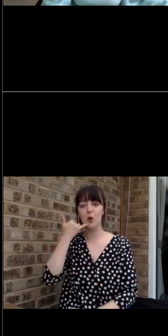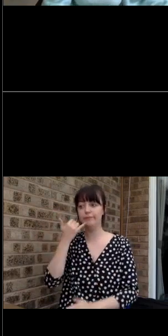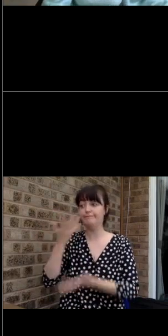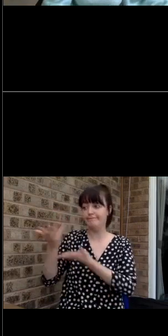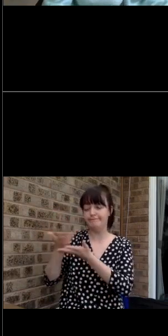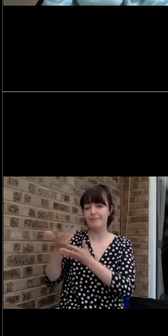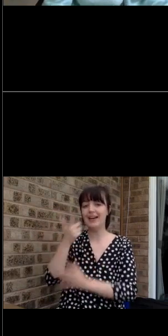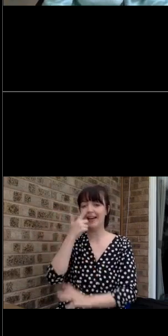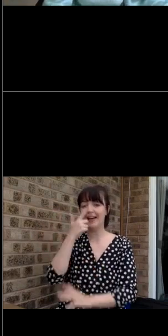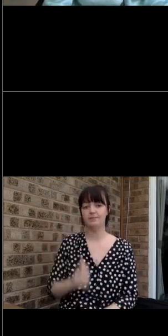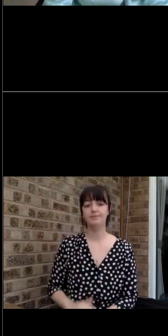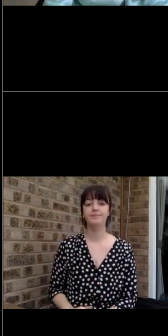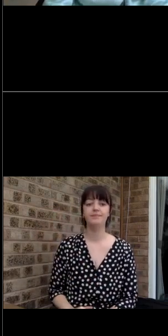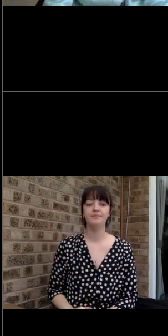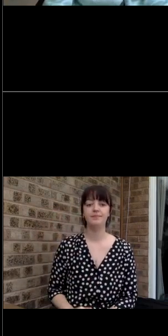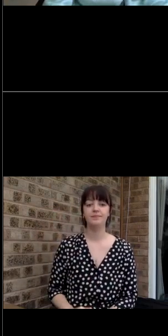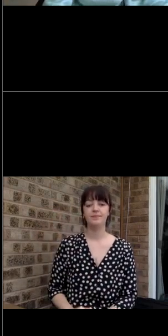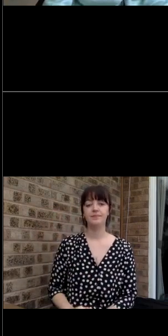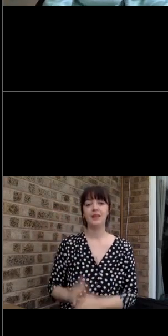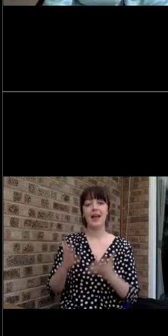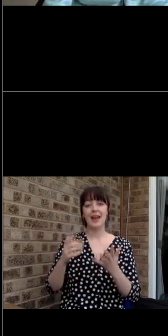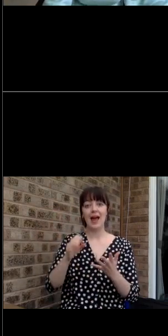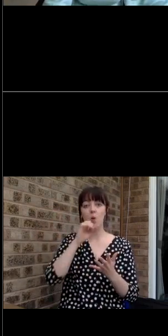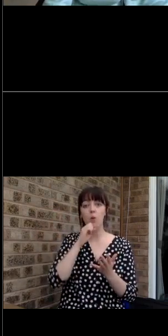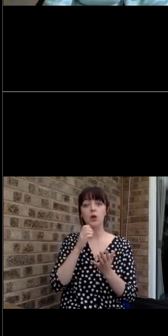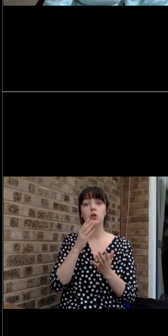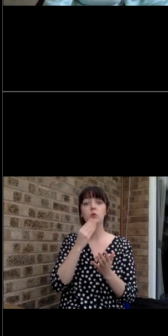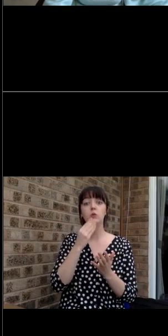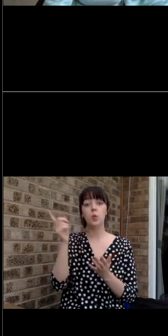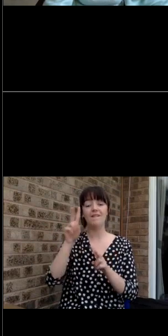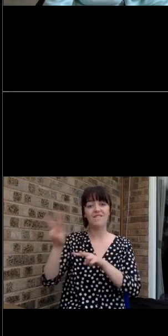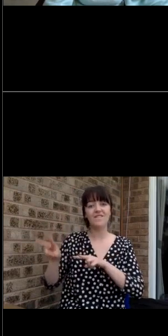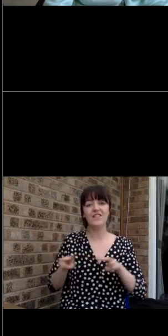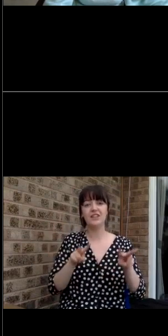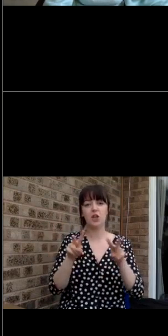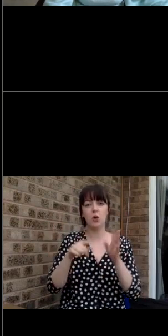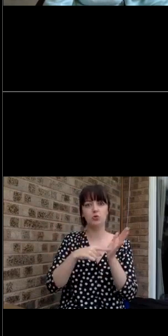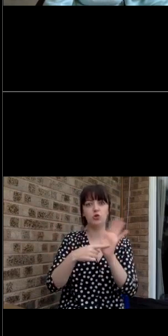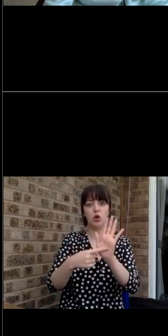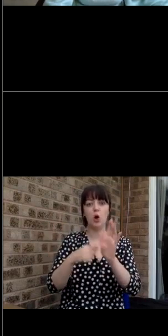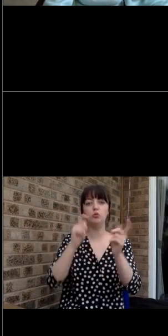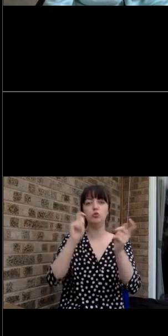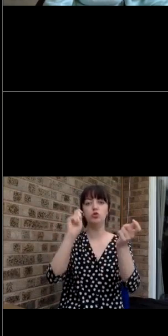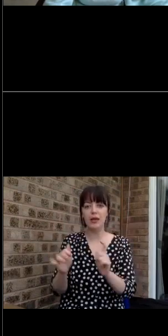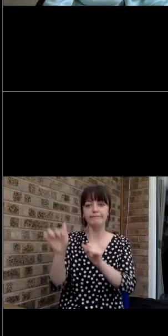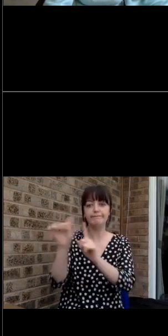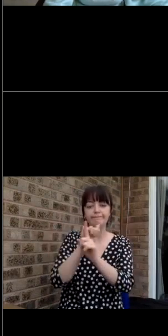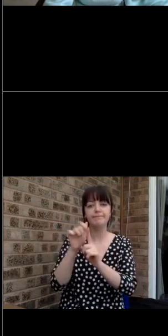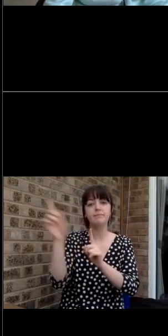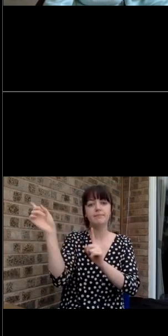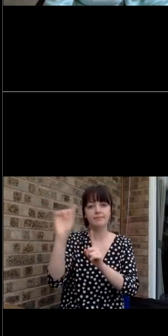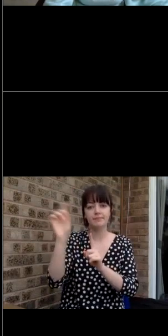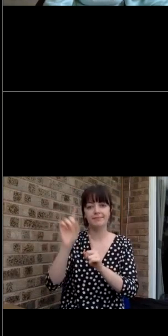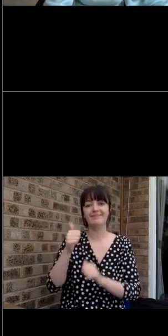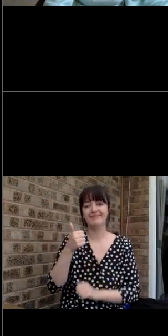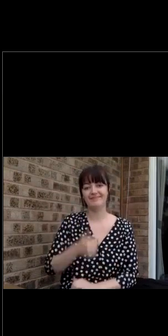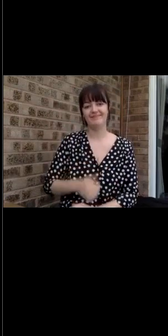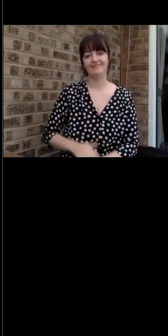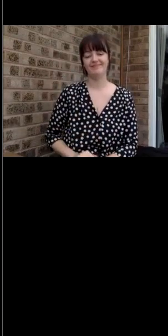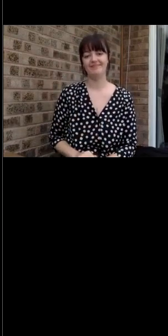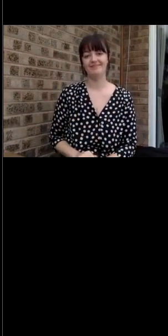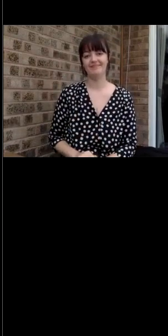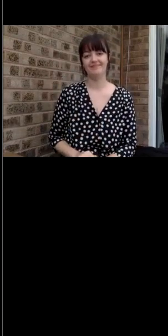a short video that will show you the changes south to north along the section of the route that we're covering today.